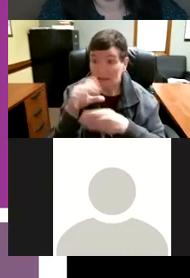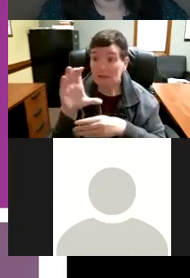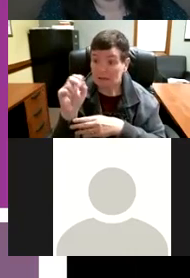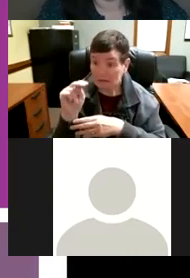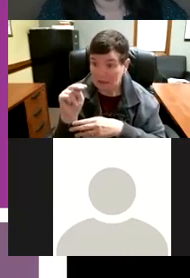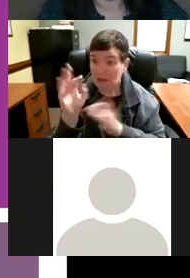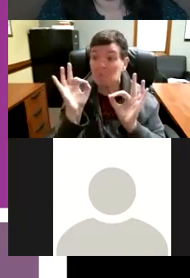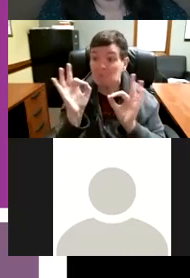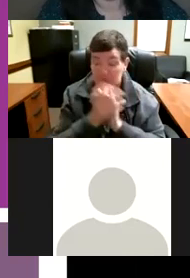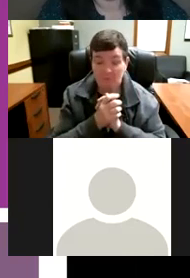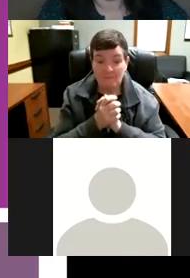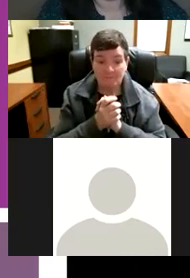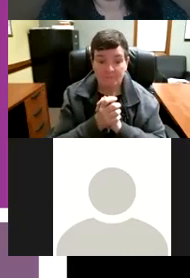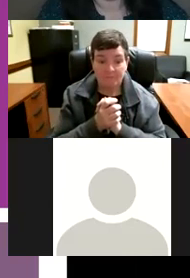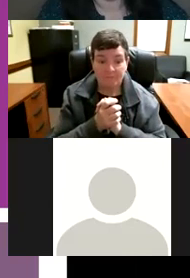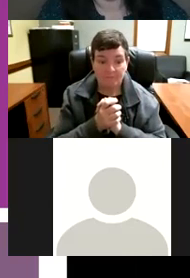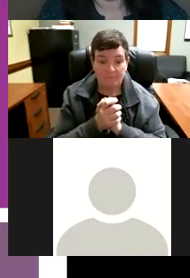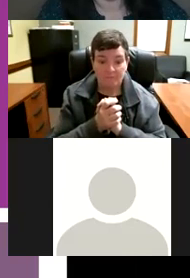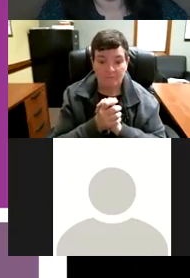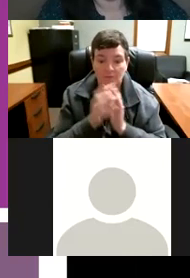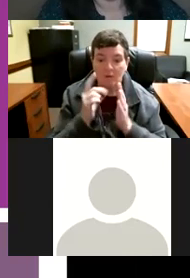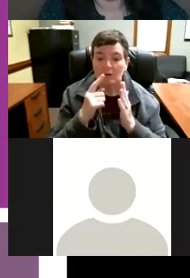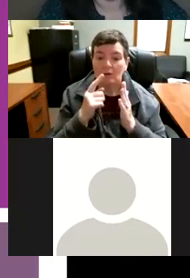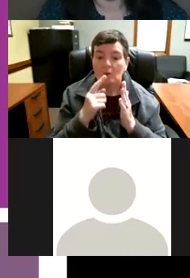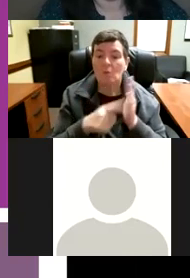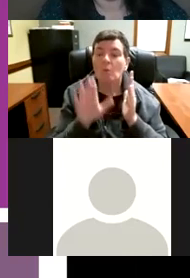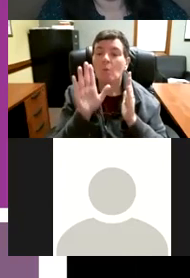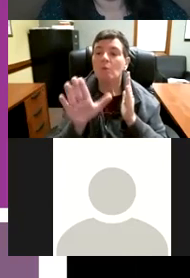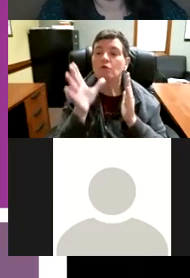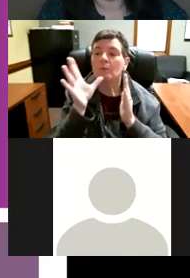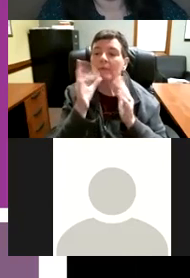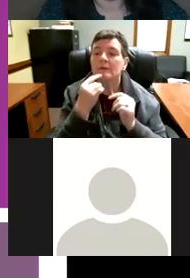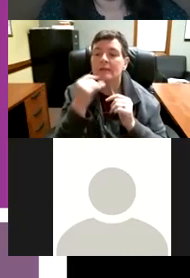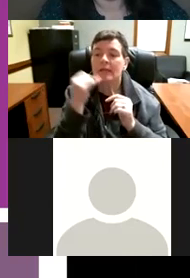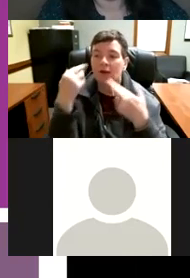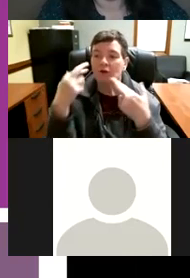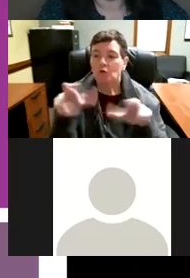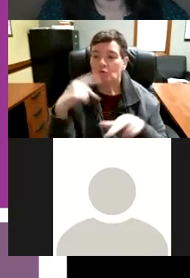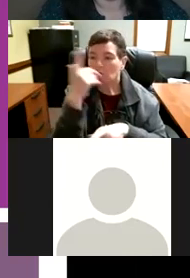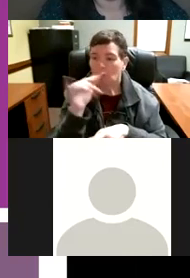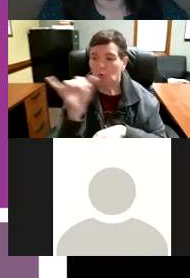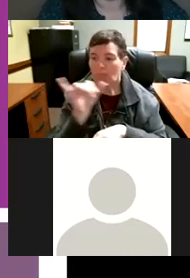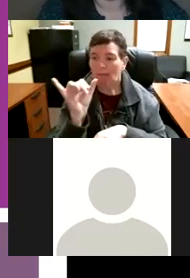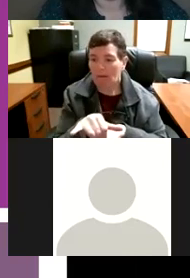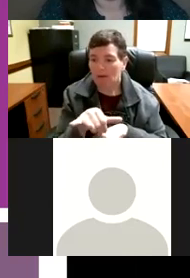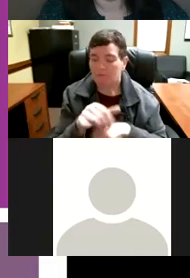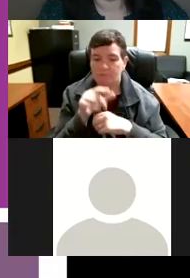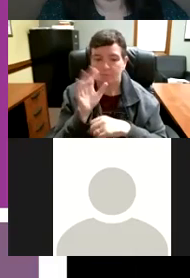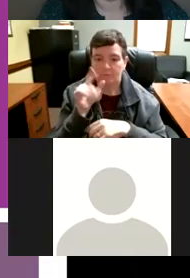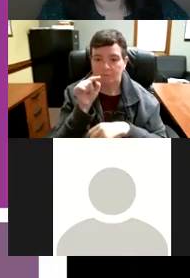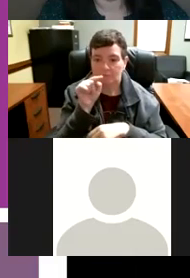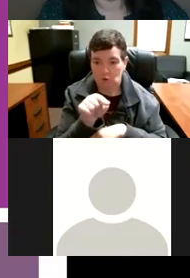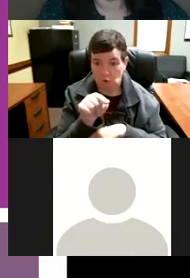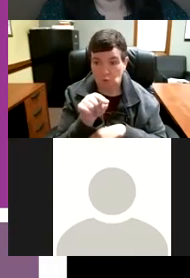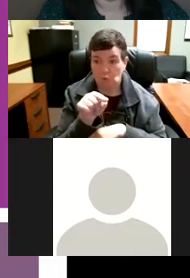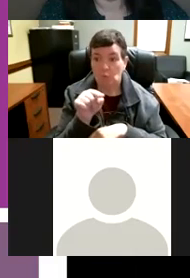too. You know what I think your mommy would say if your room looked like this? She would say, You.